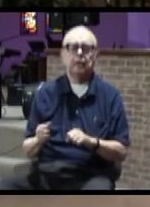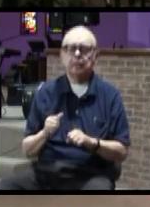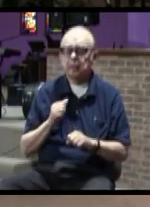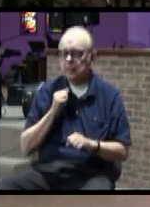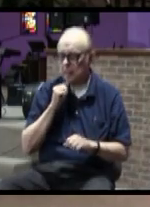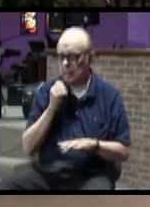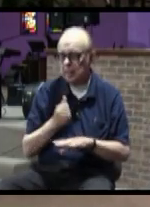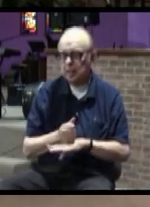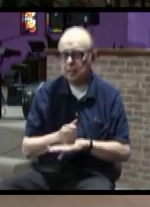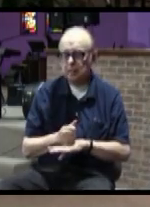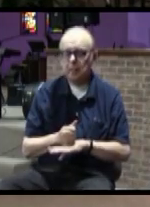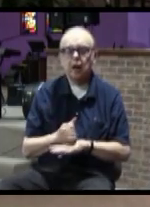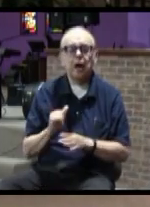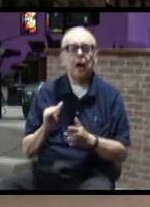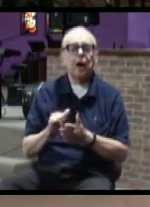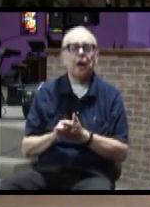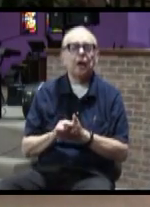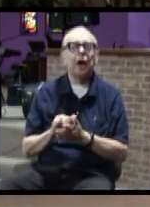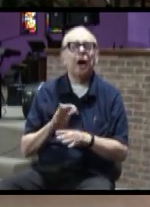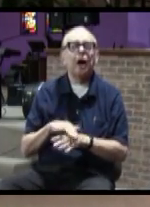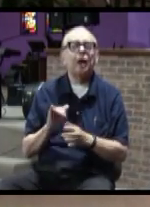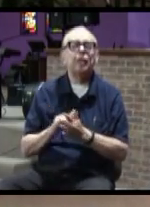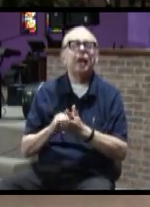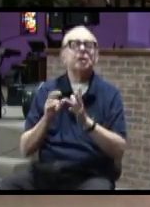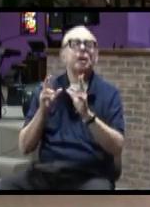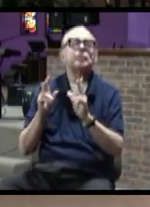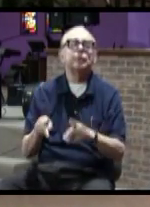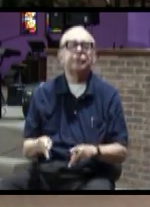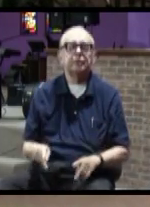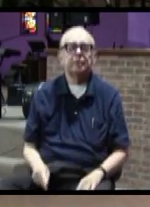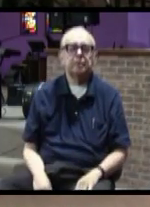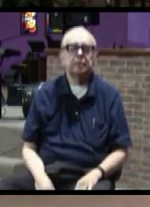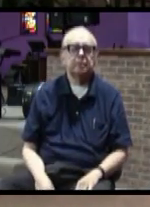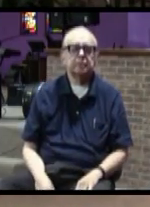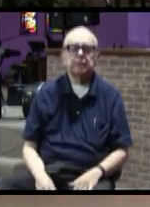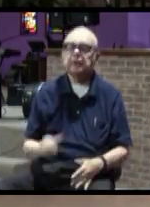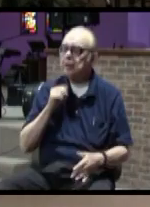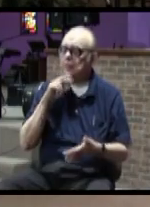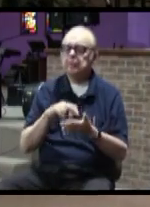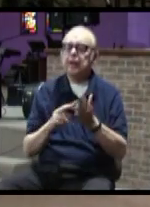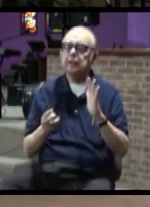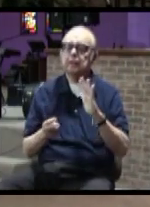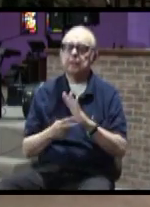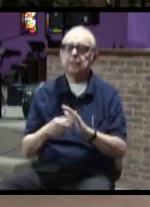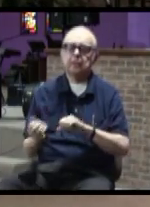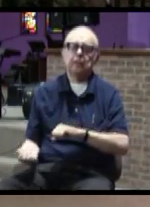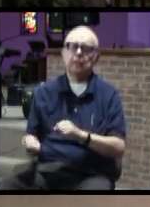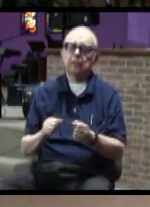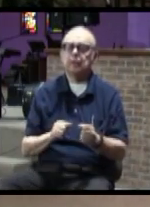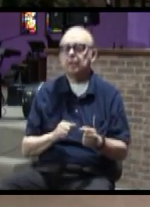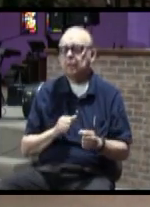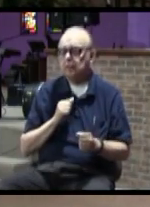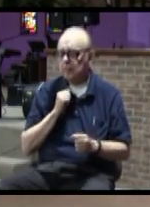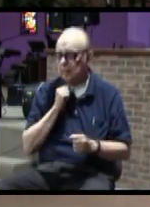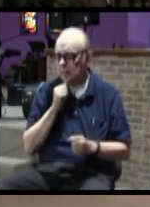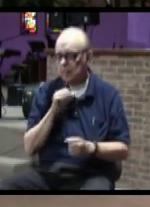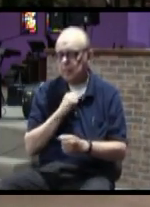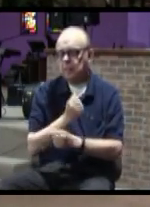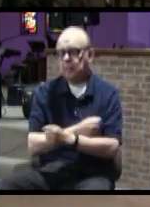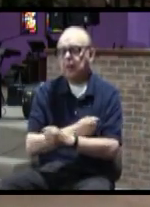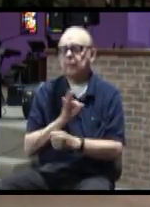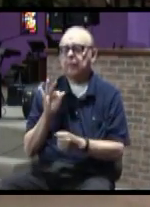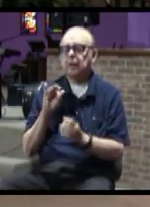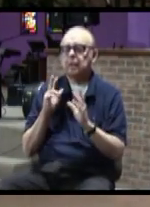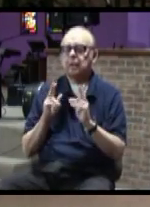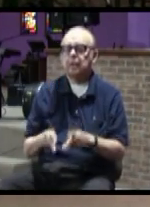and gentlemen, is not based upon an individual, okay? That's not what it is, because the baptism is not to